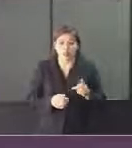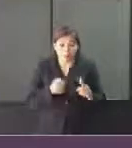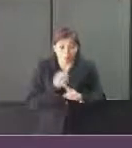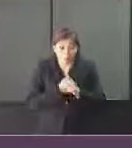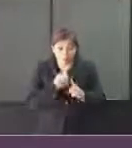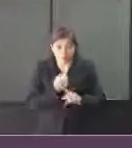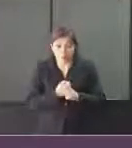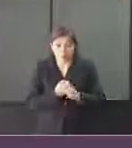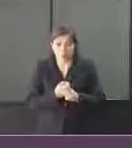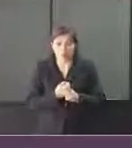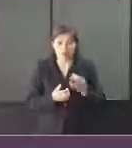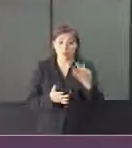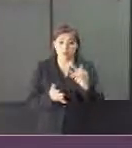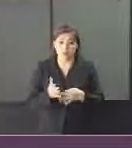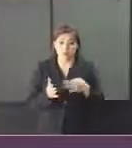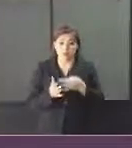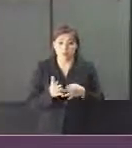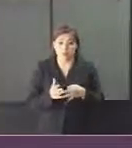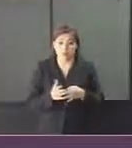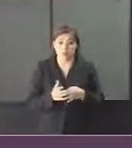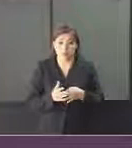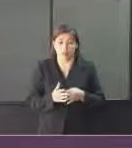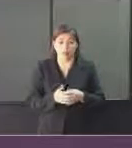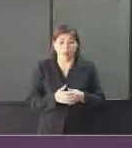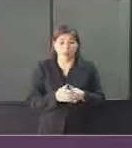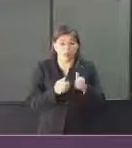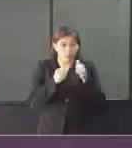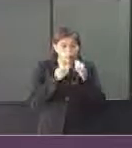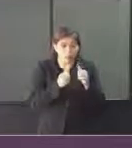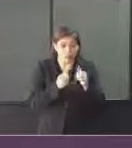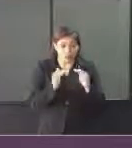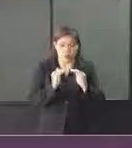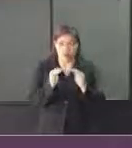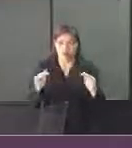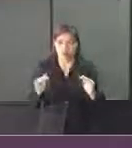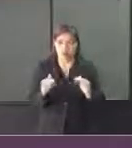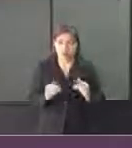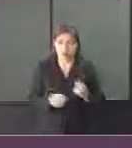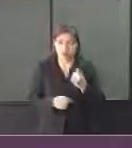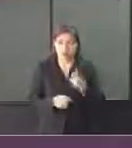to take into account the divergence problems and the lack of